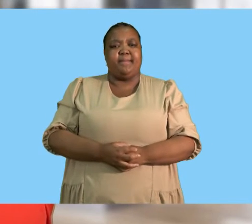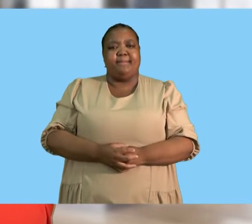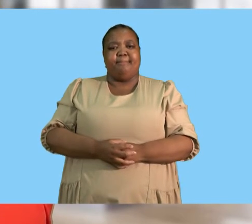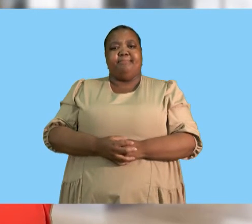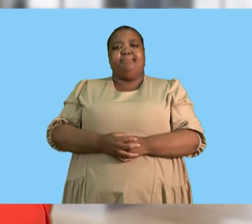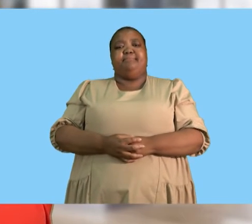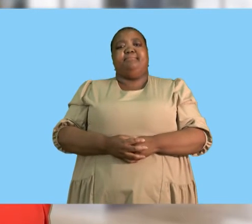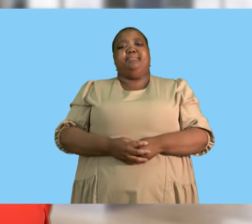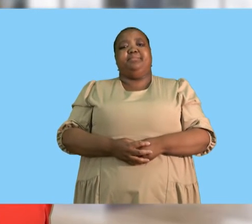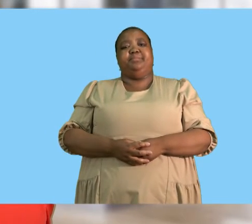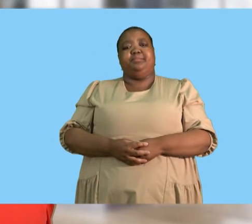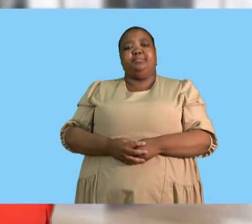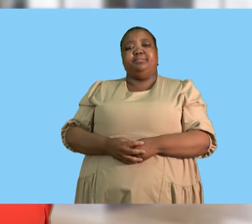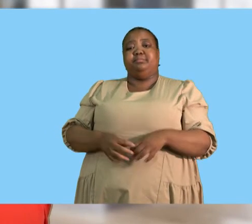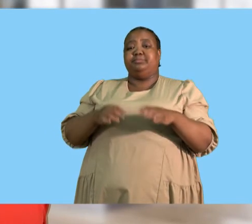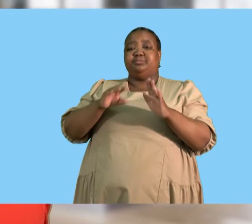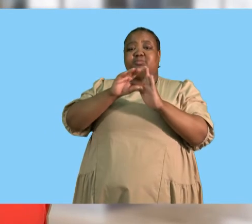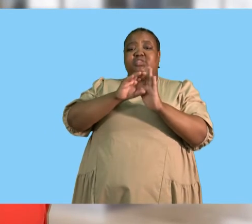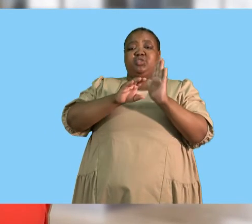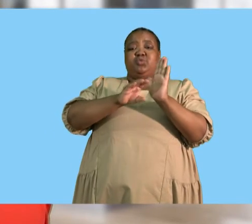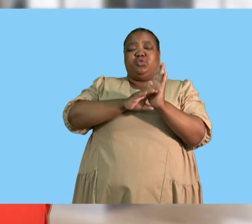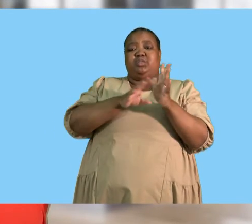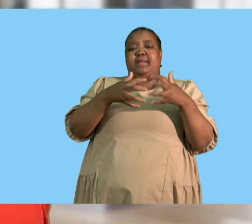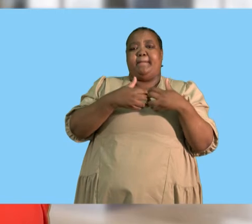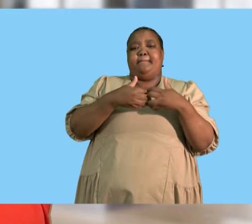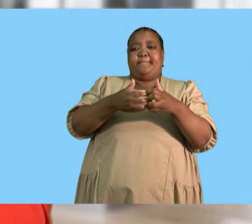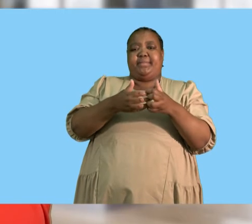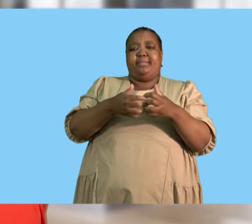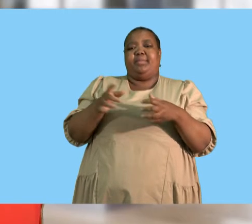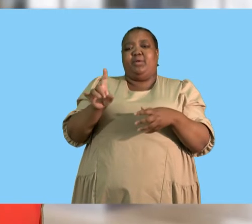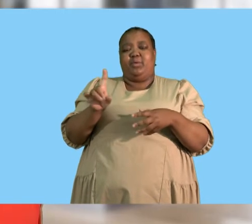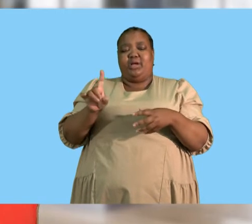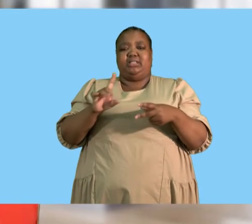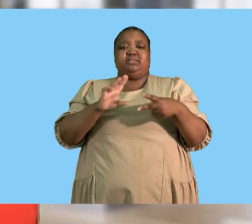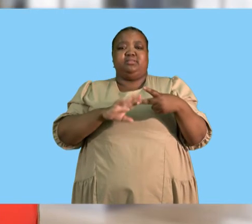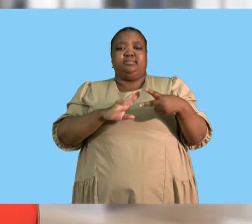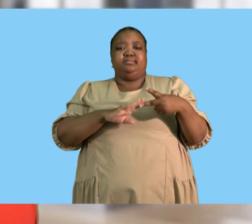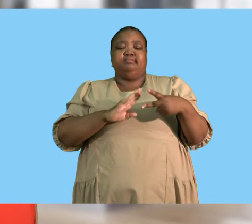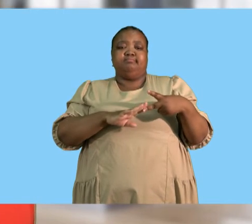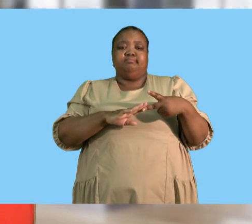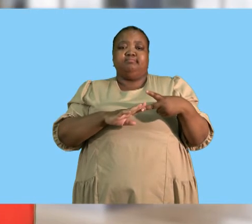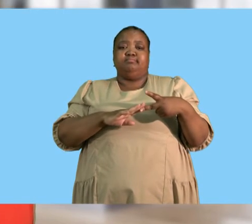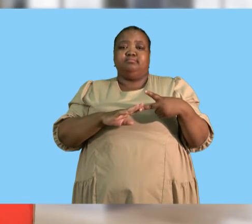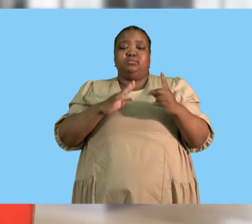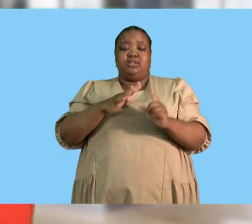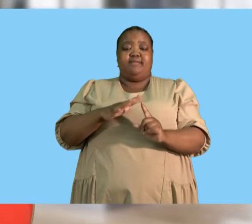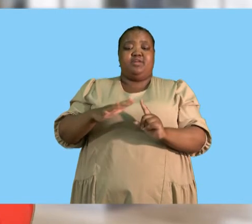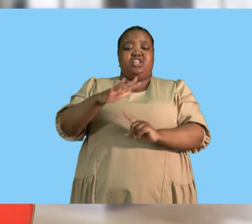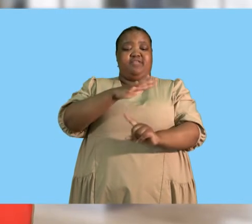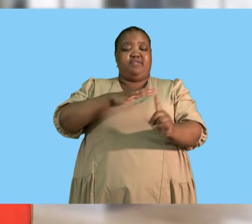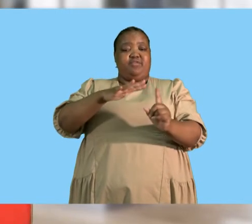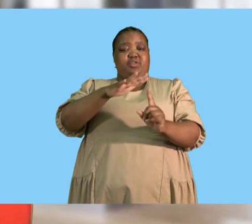at what kind of codes of conduct are you going to set for that particular business. Then you must look